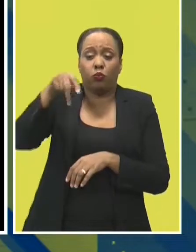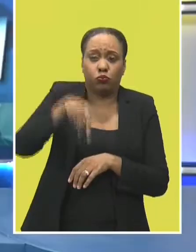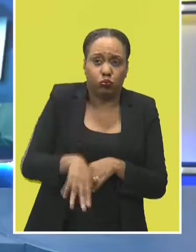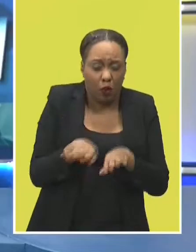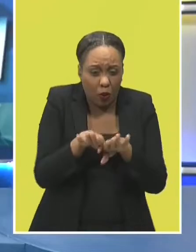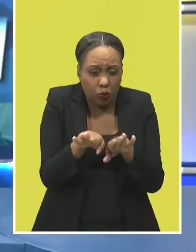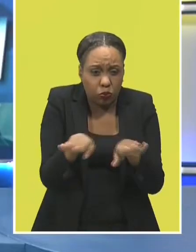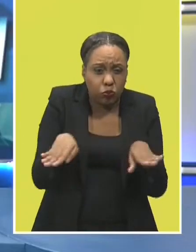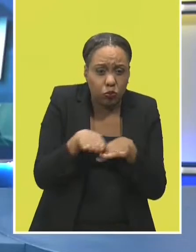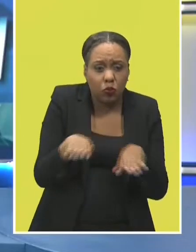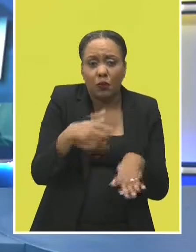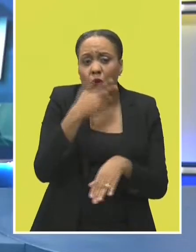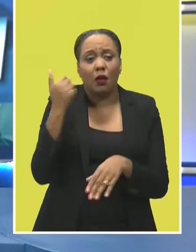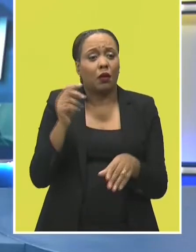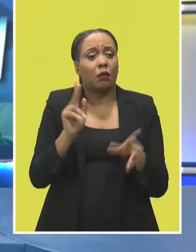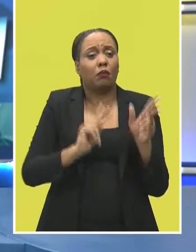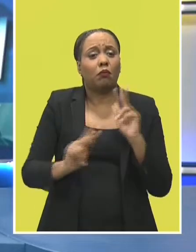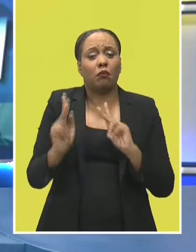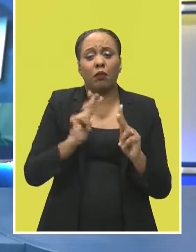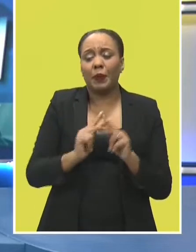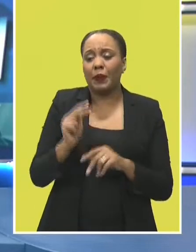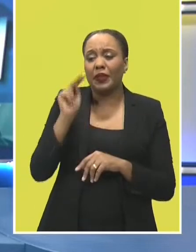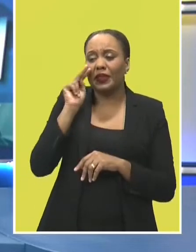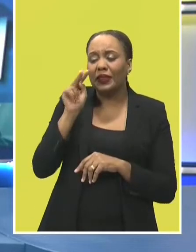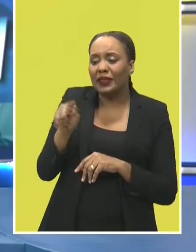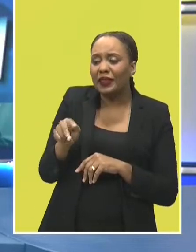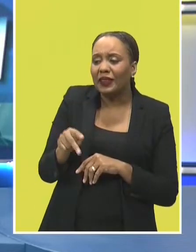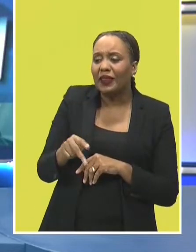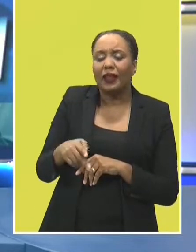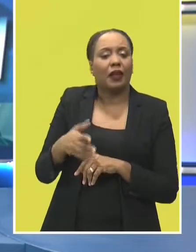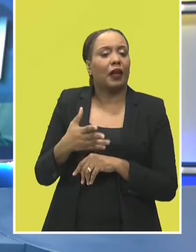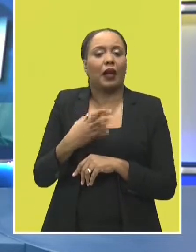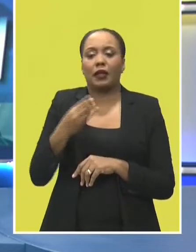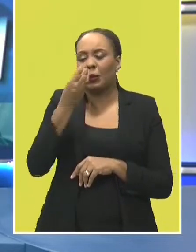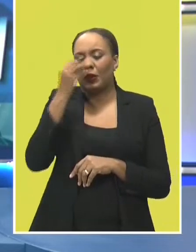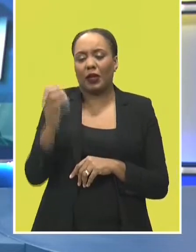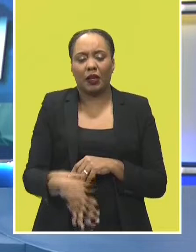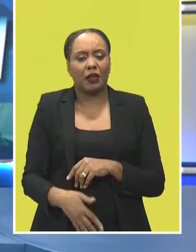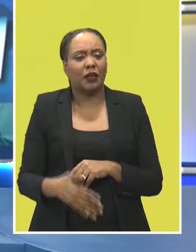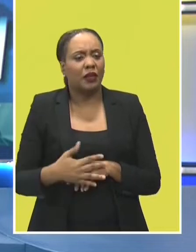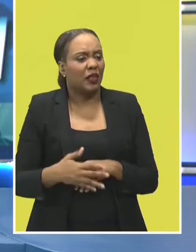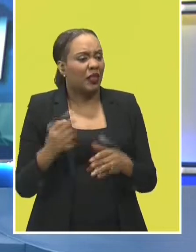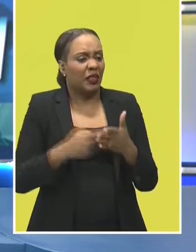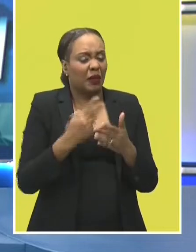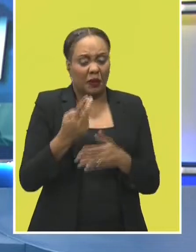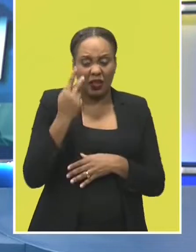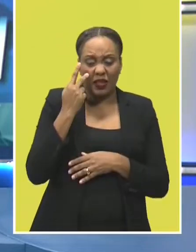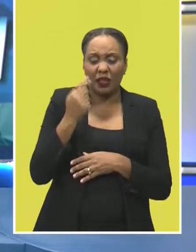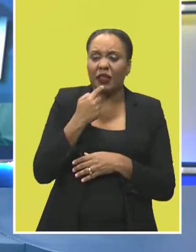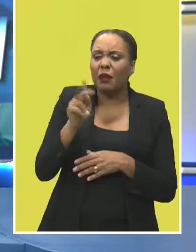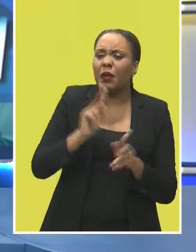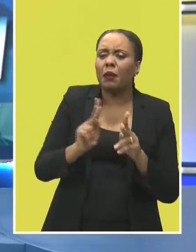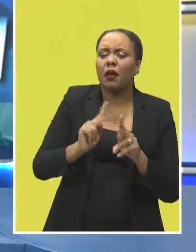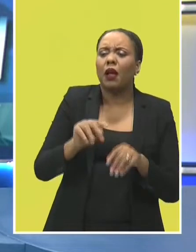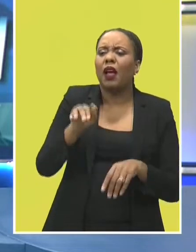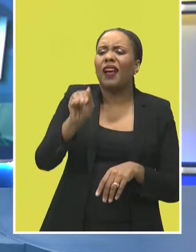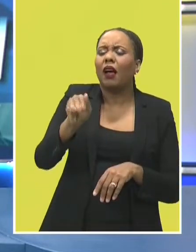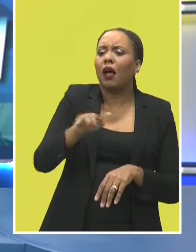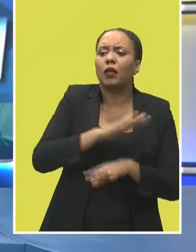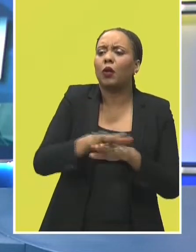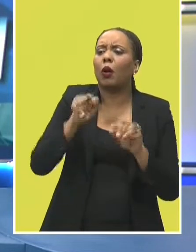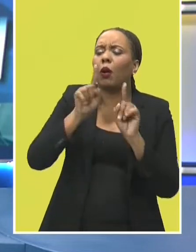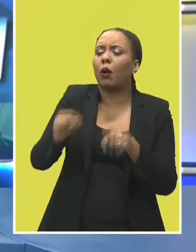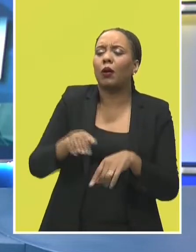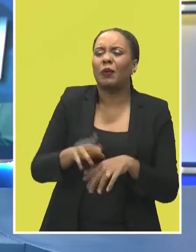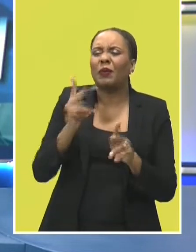who ignored their warnings. They added that in the case of a tsunami, especially one for which there would be mere minutes to prepare, the